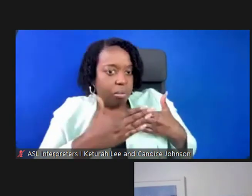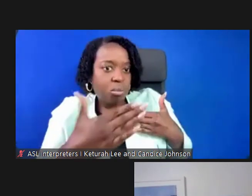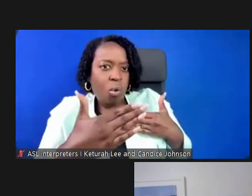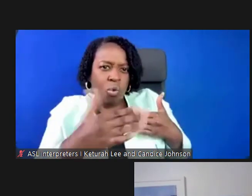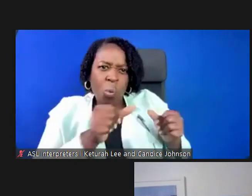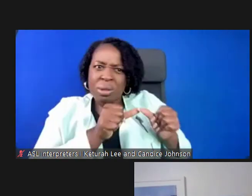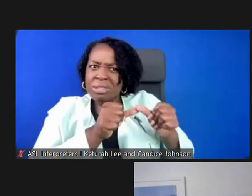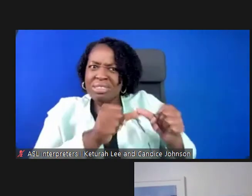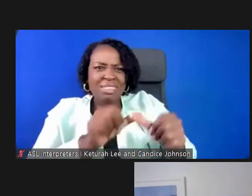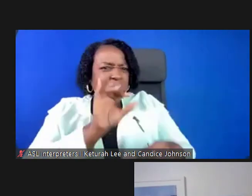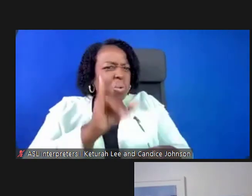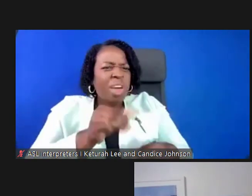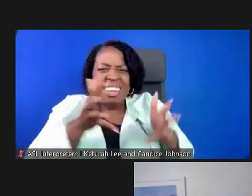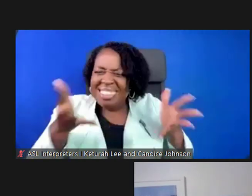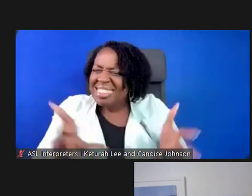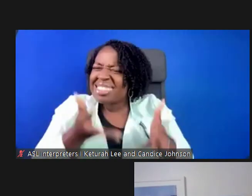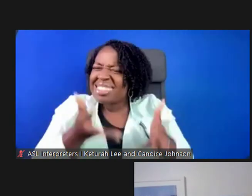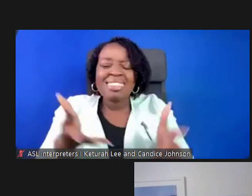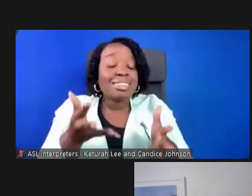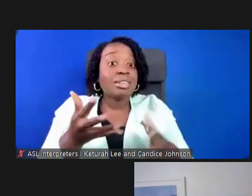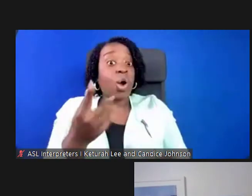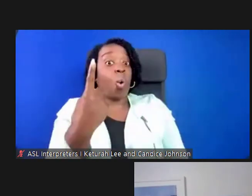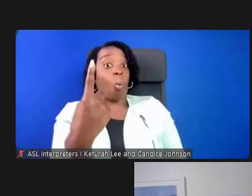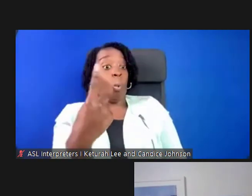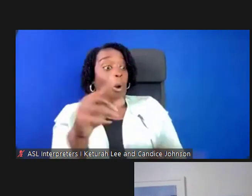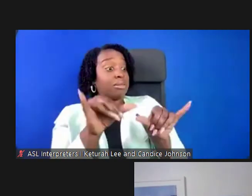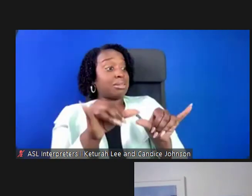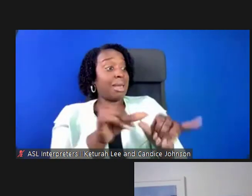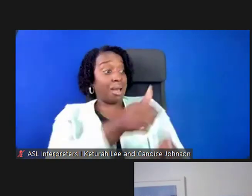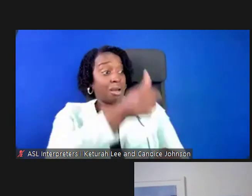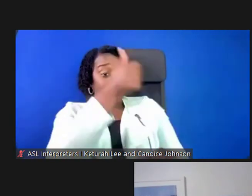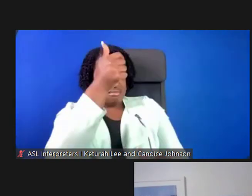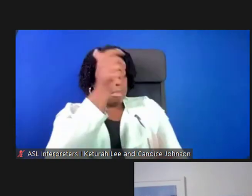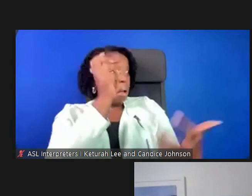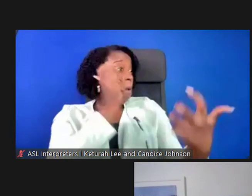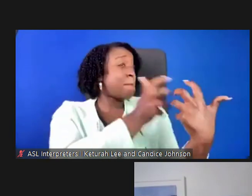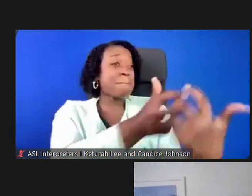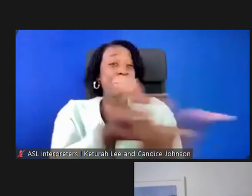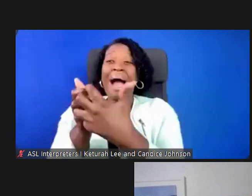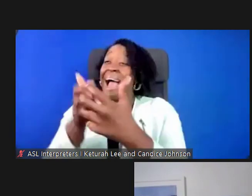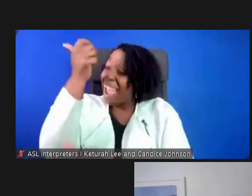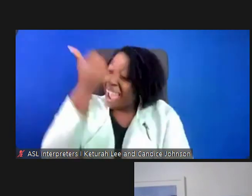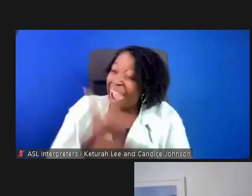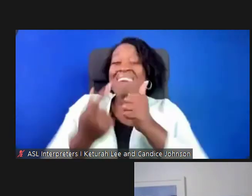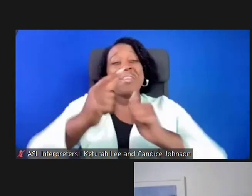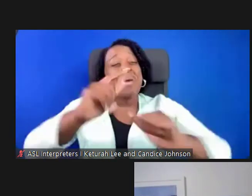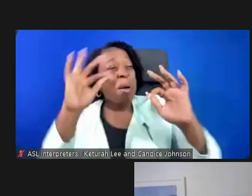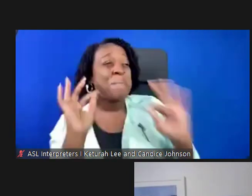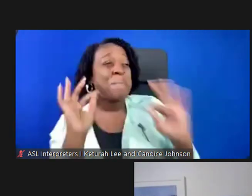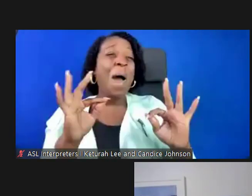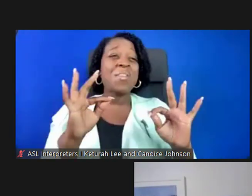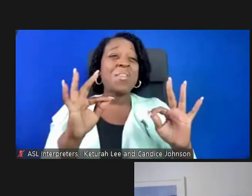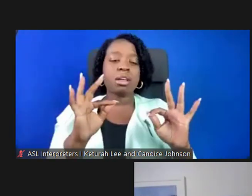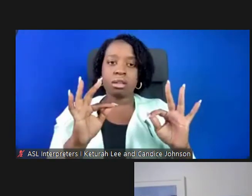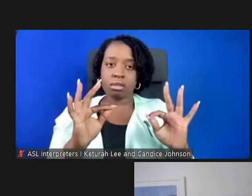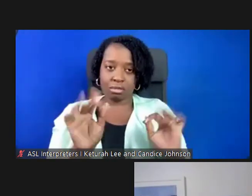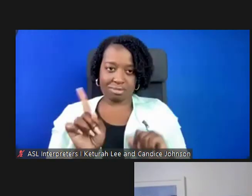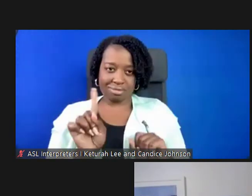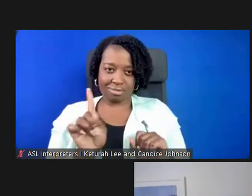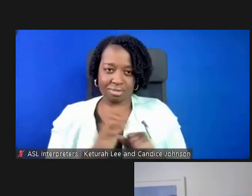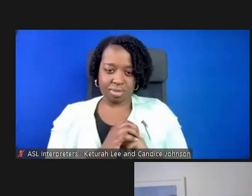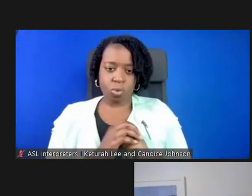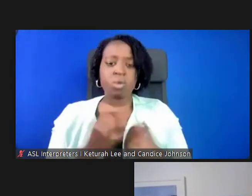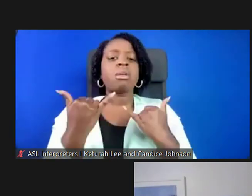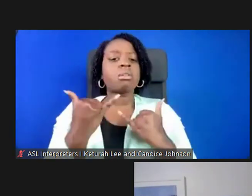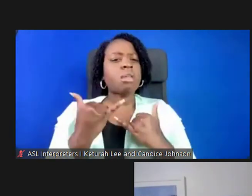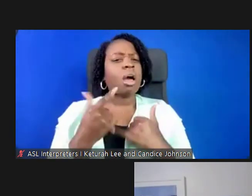to recognize that one size does not fit all, and include representatives of those subpopulations with us,